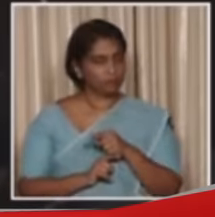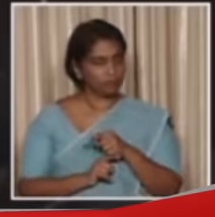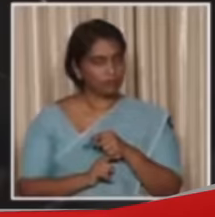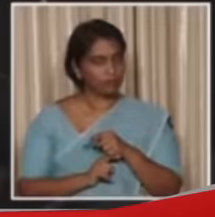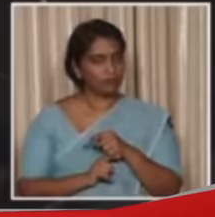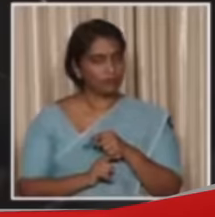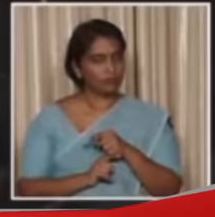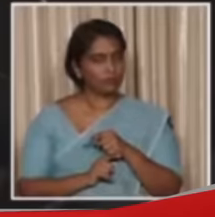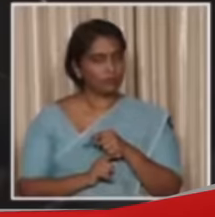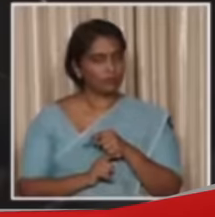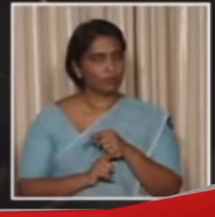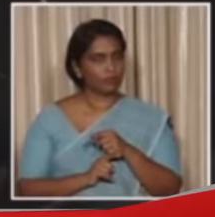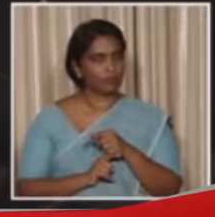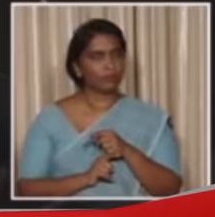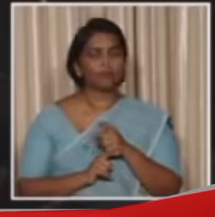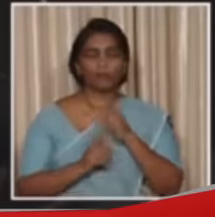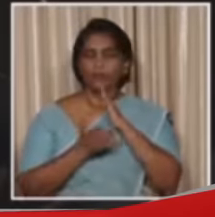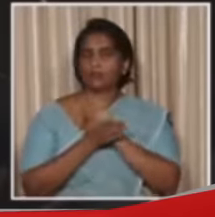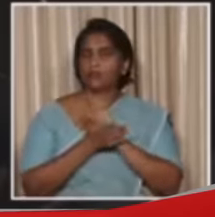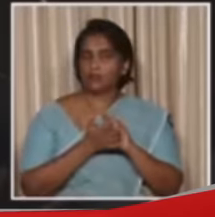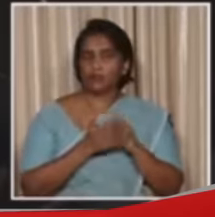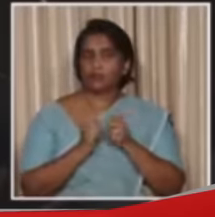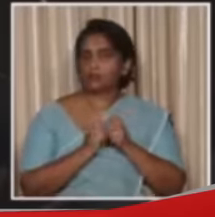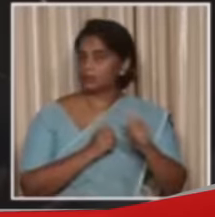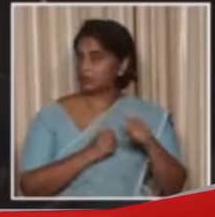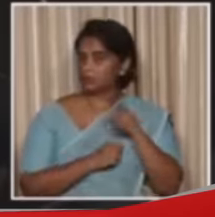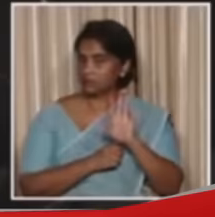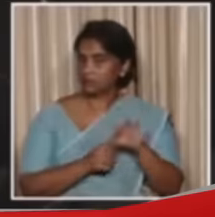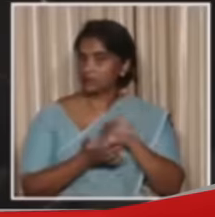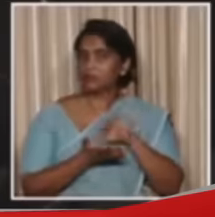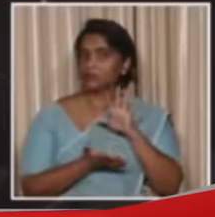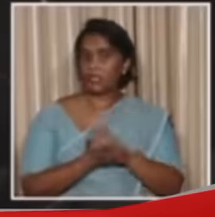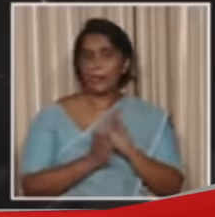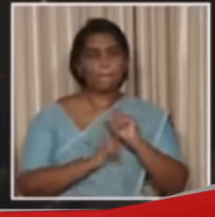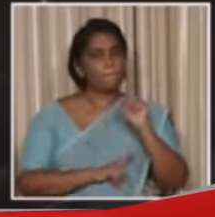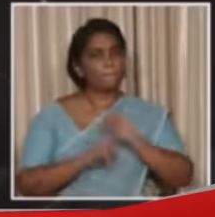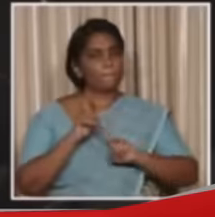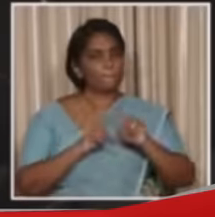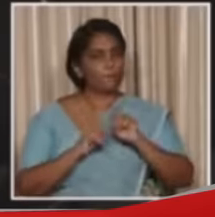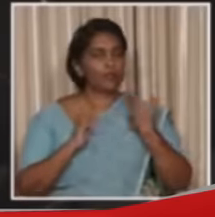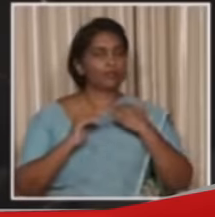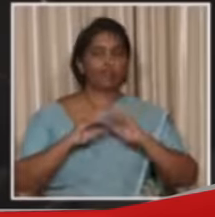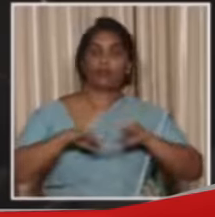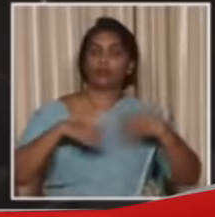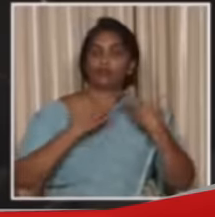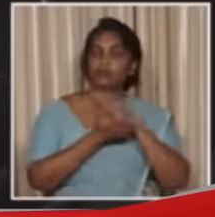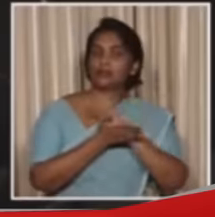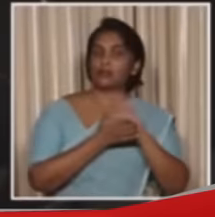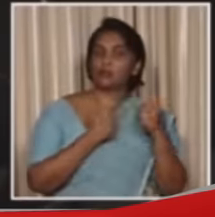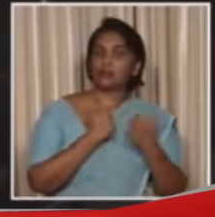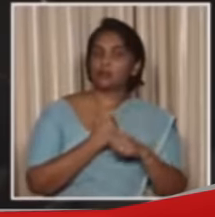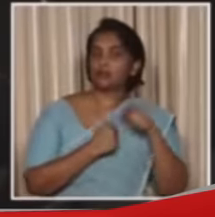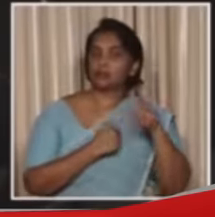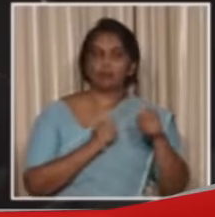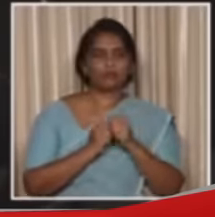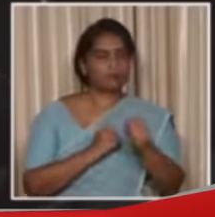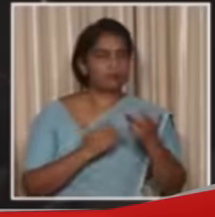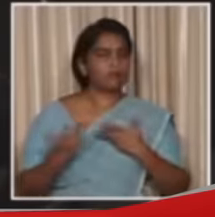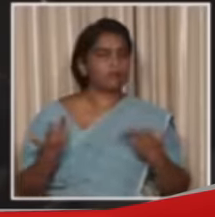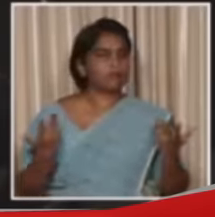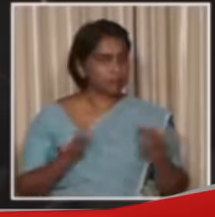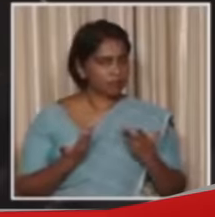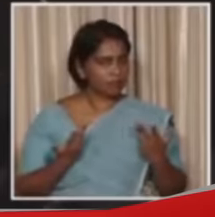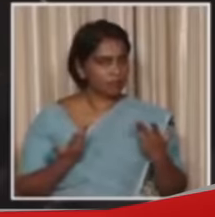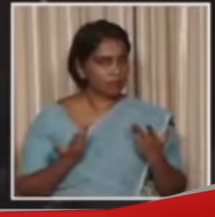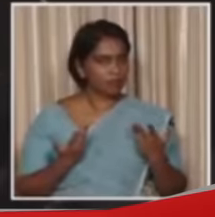consensus outside parliament as well. And in fact, it is this failure that he is attempting